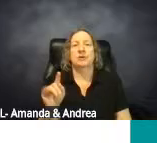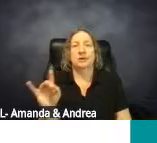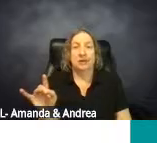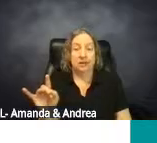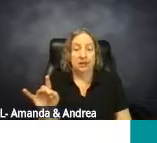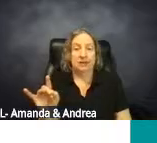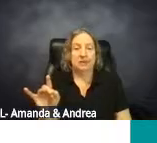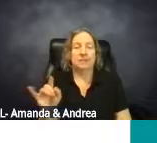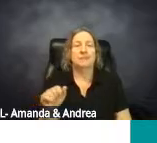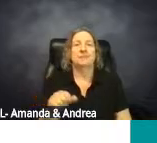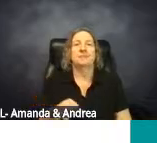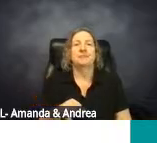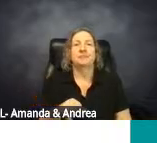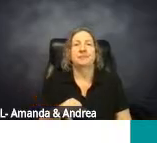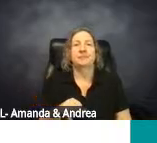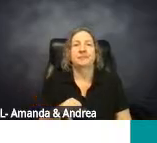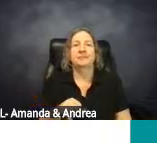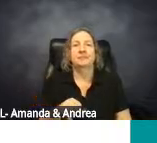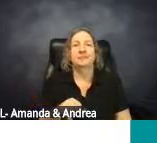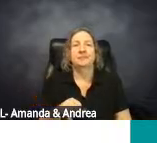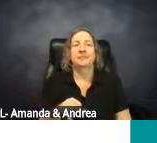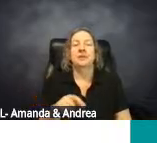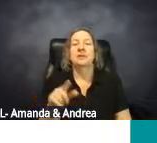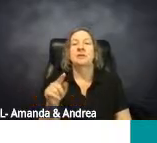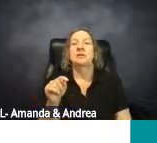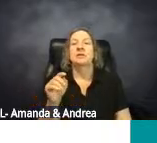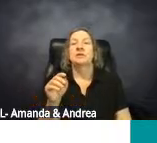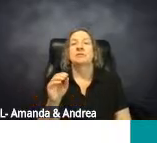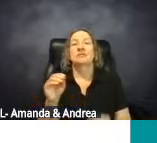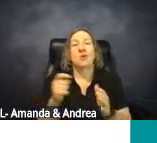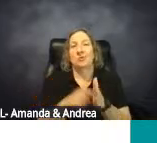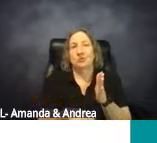503-897-9218 for Oregon, and toll free